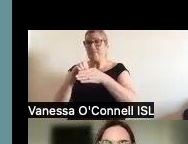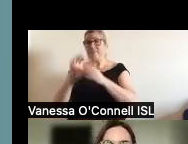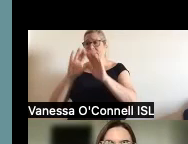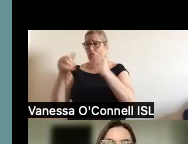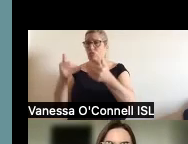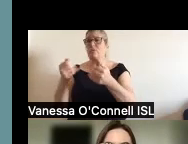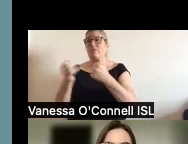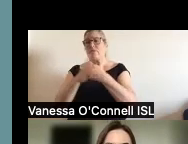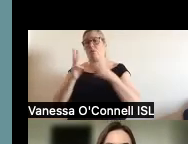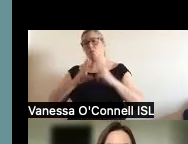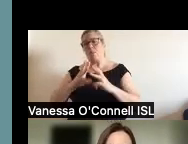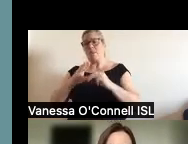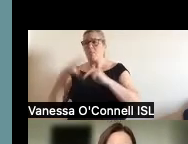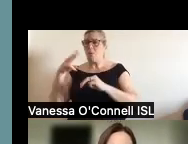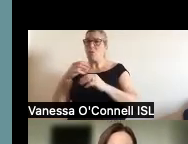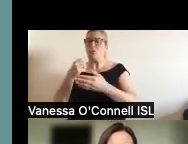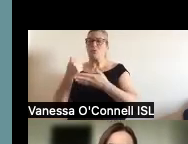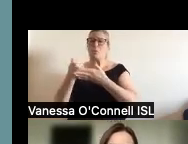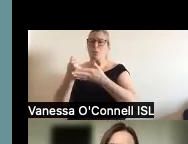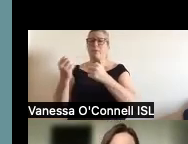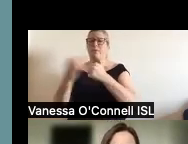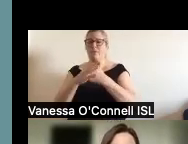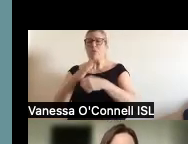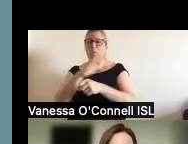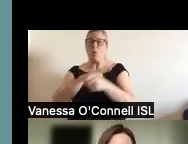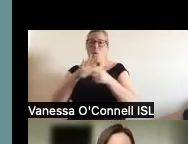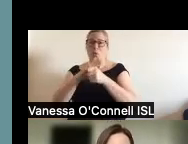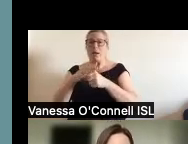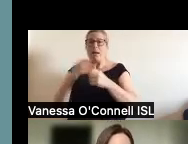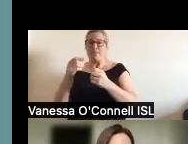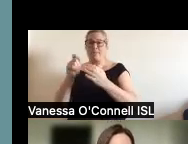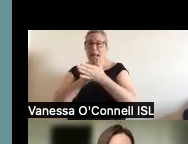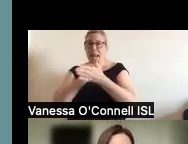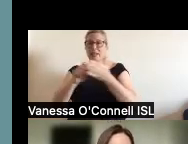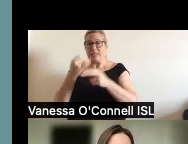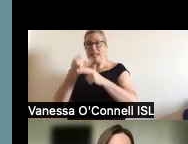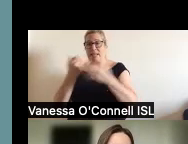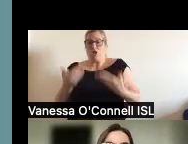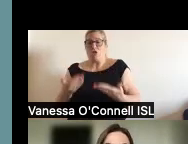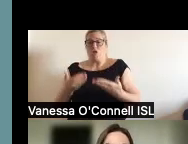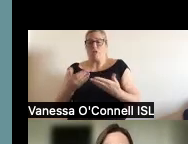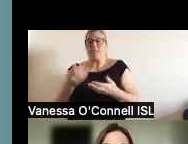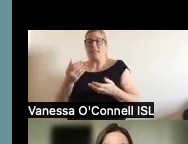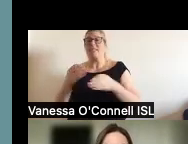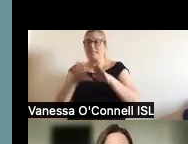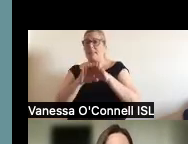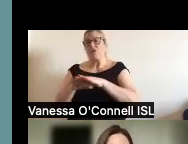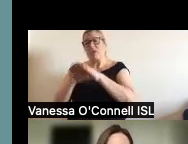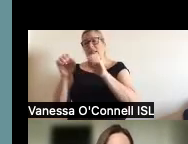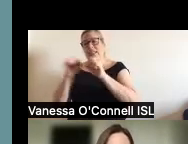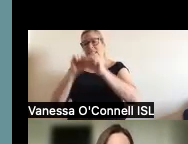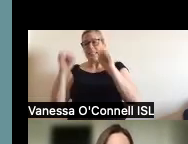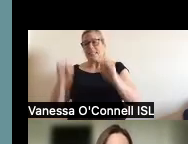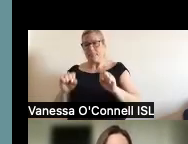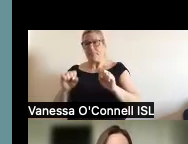suppose, supported to successful election in our current democratic system. So along with the